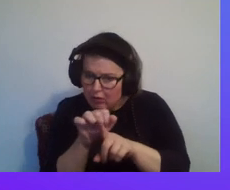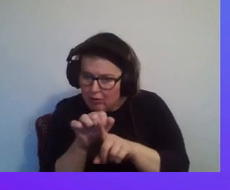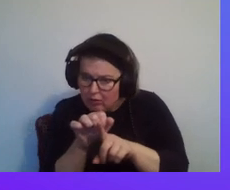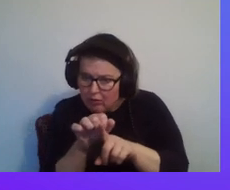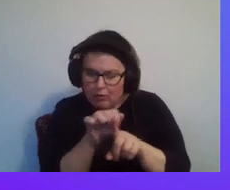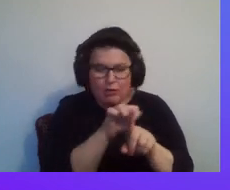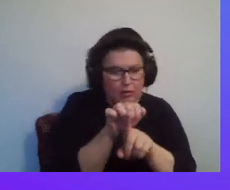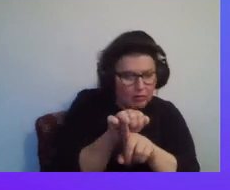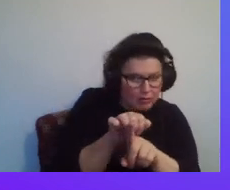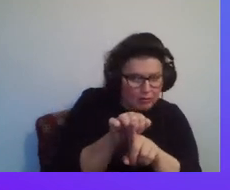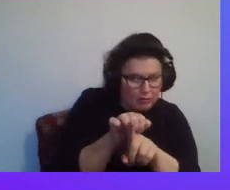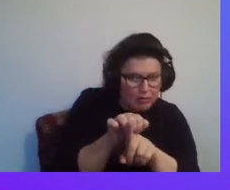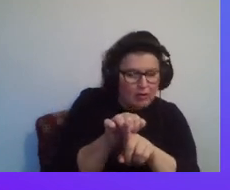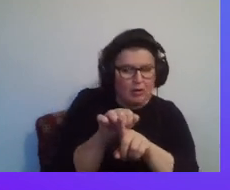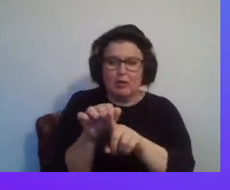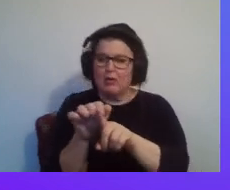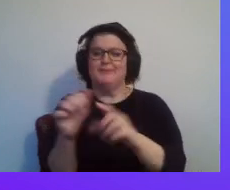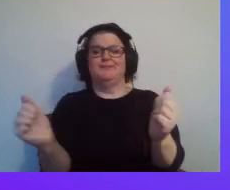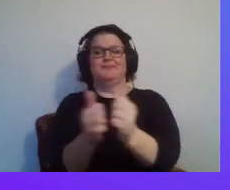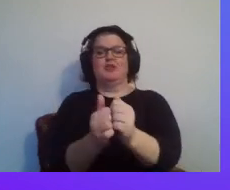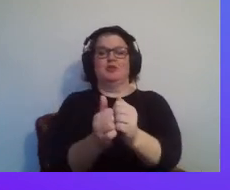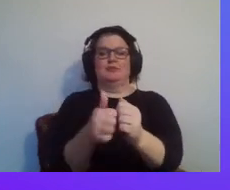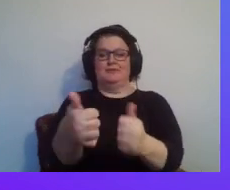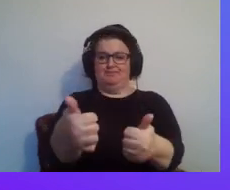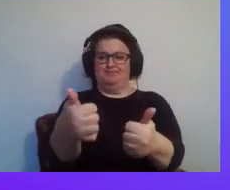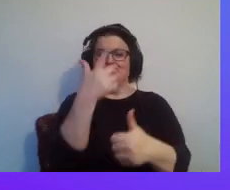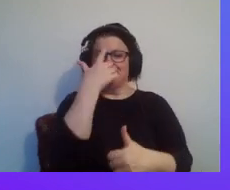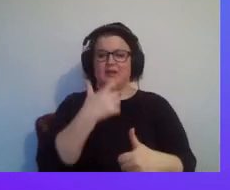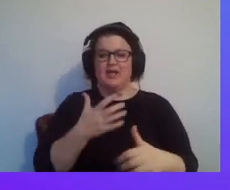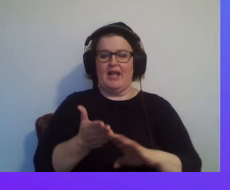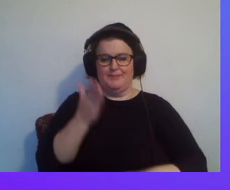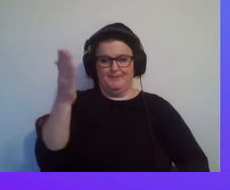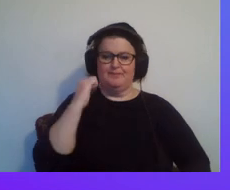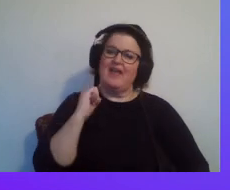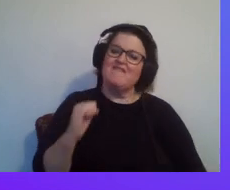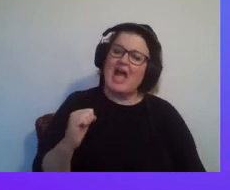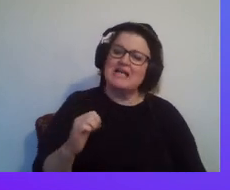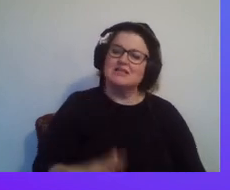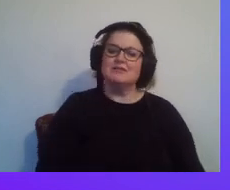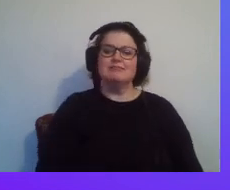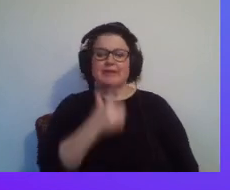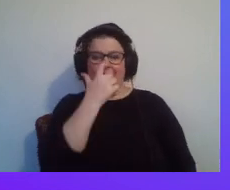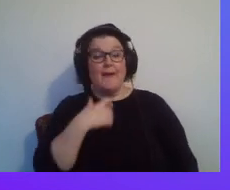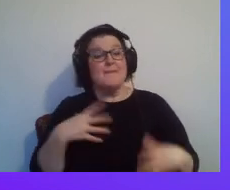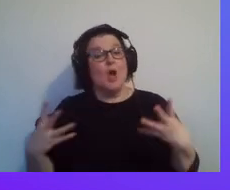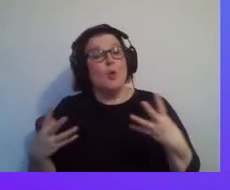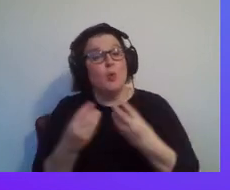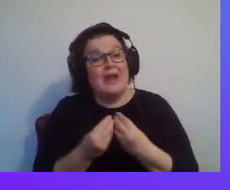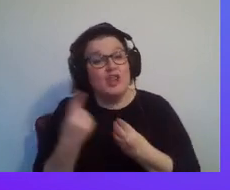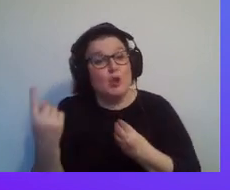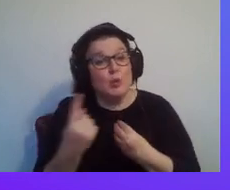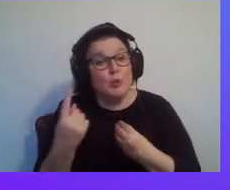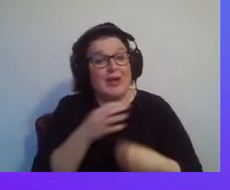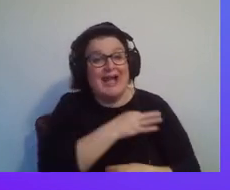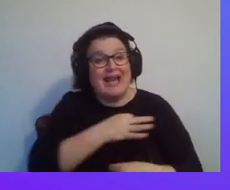supervised and signed off, then they can vaccinate. But there's always clinicians present. If anyone runs